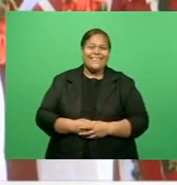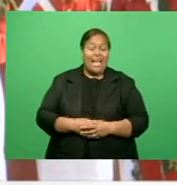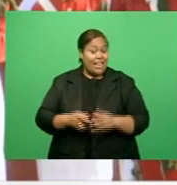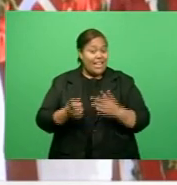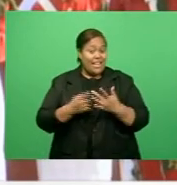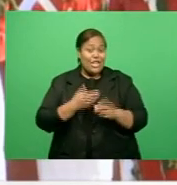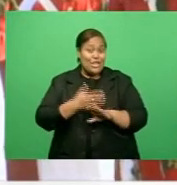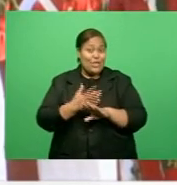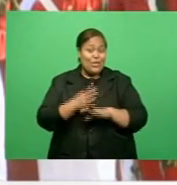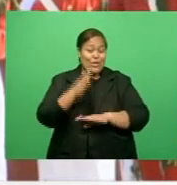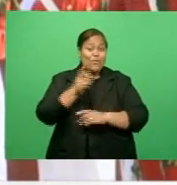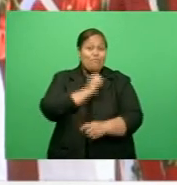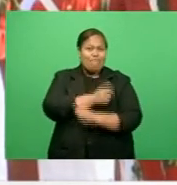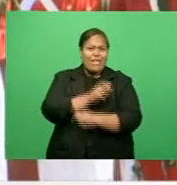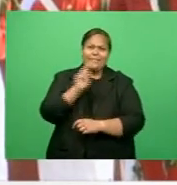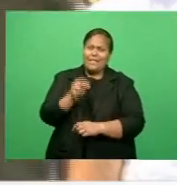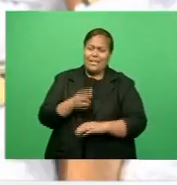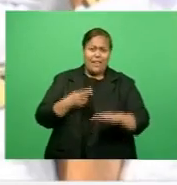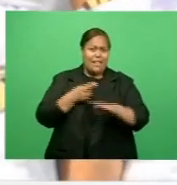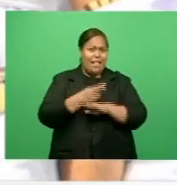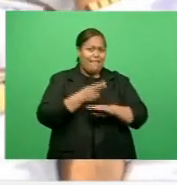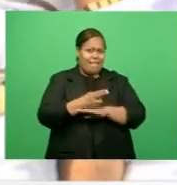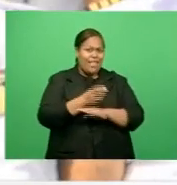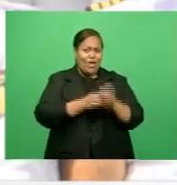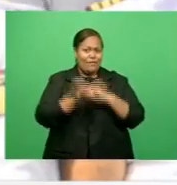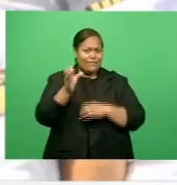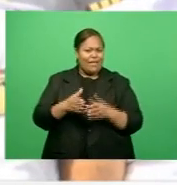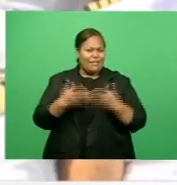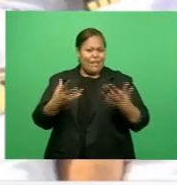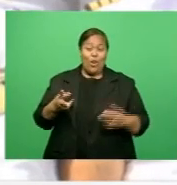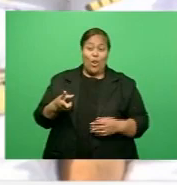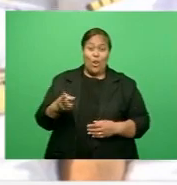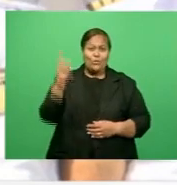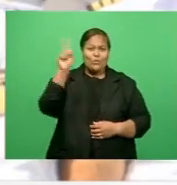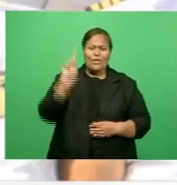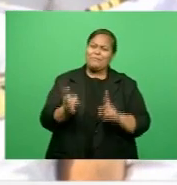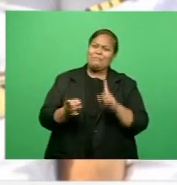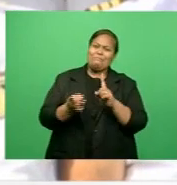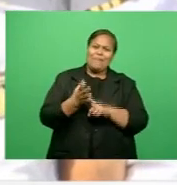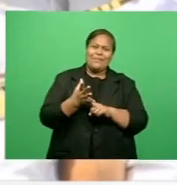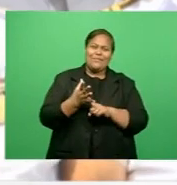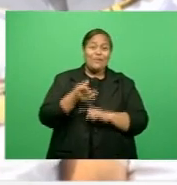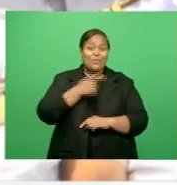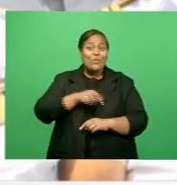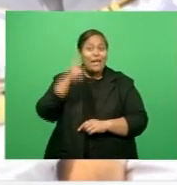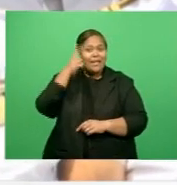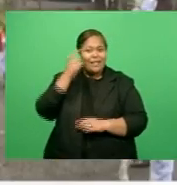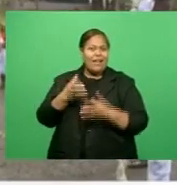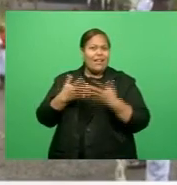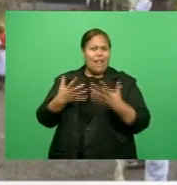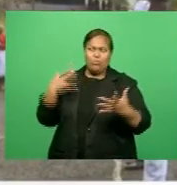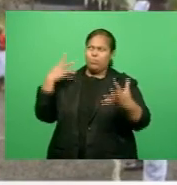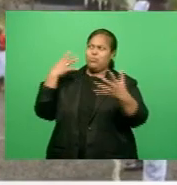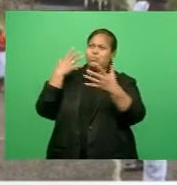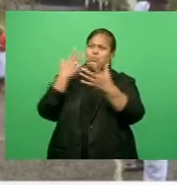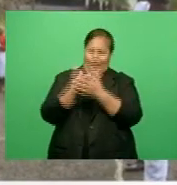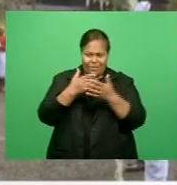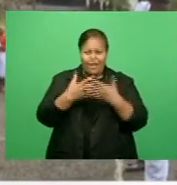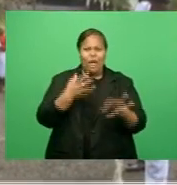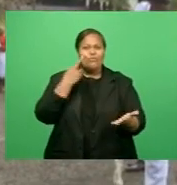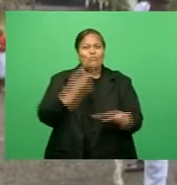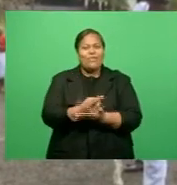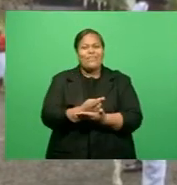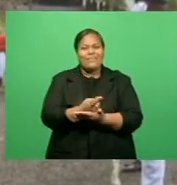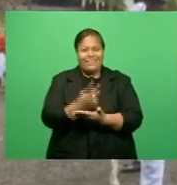says as a Navy officer, the commissioning today was a special moment for him, as the idea has come to fruition towards the end of his